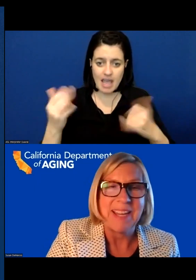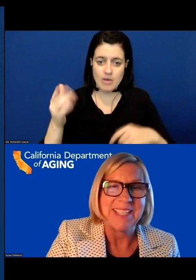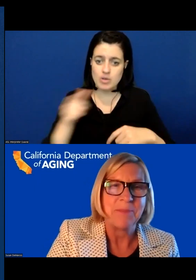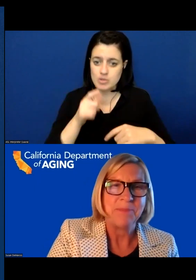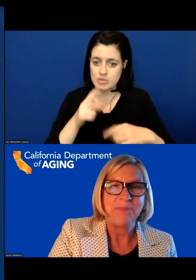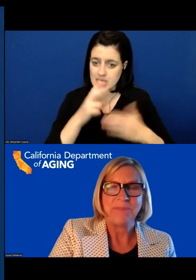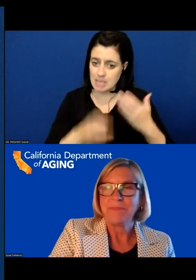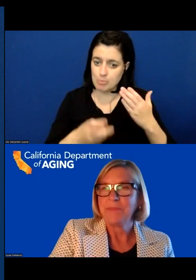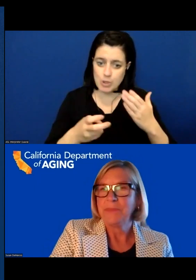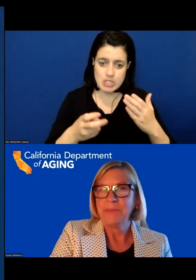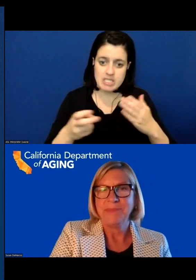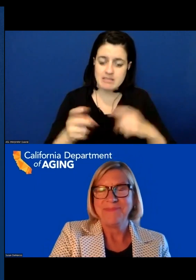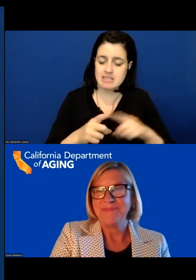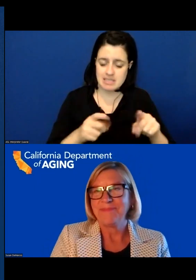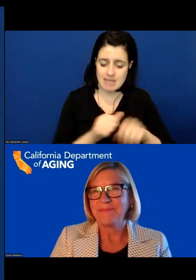has Amanda.